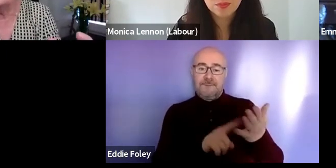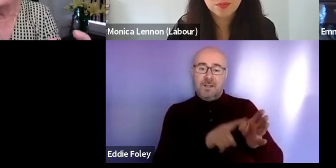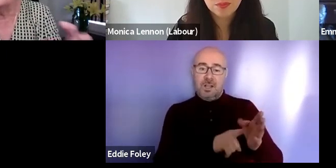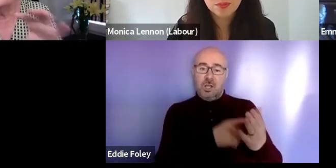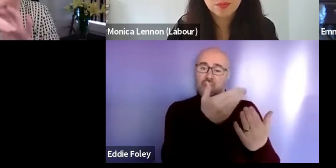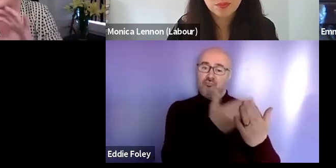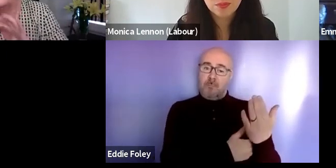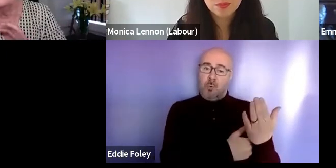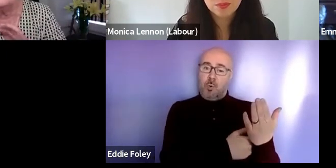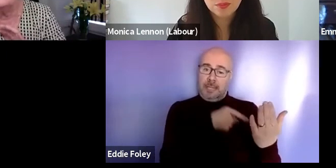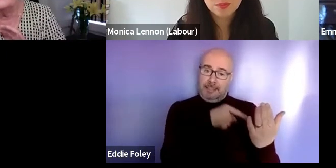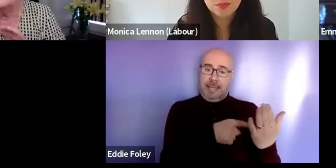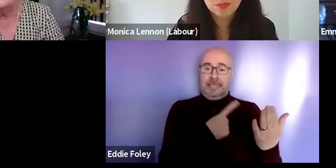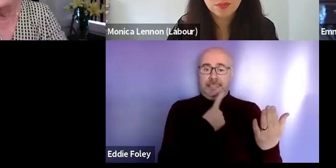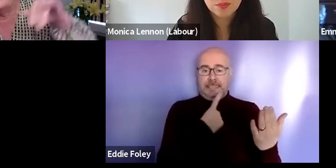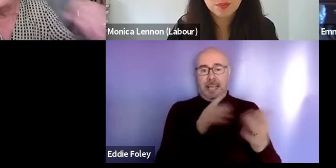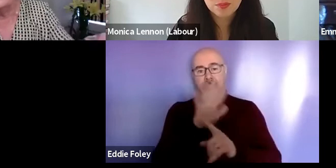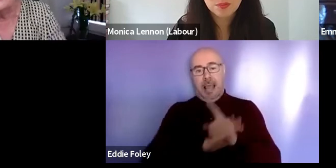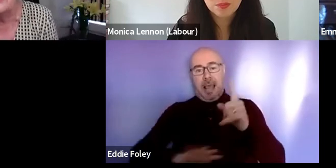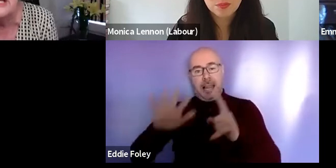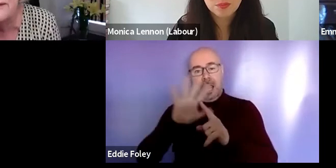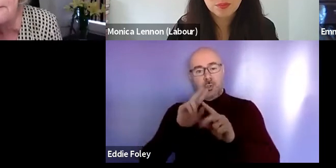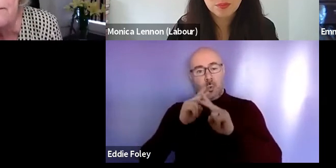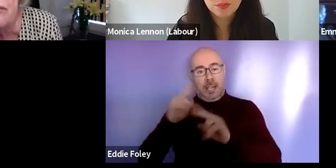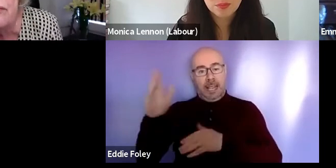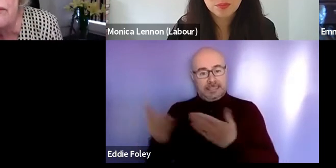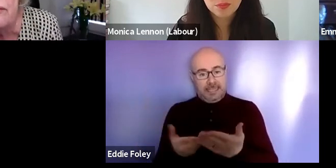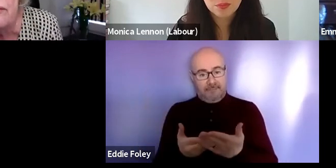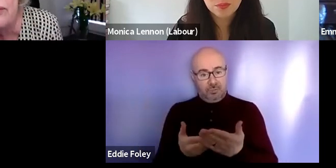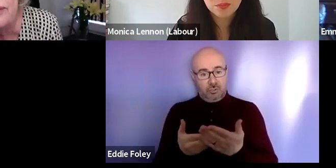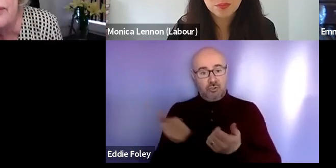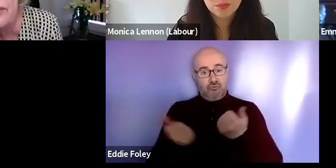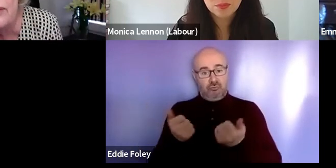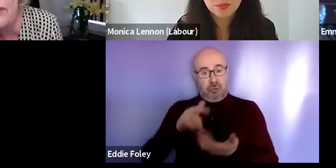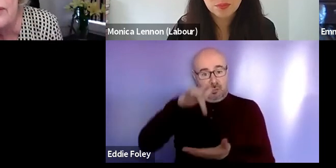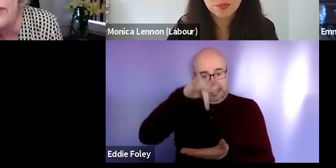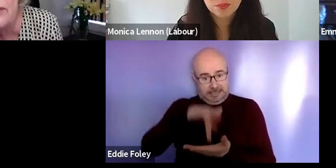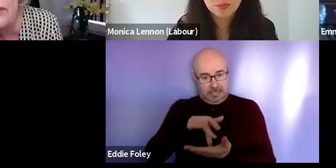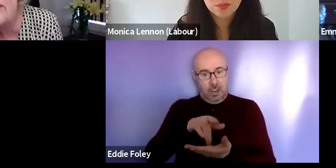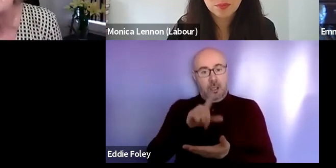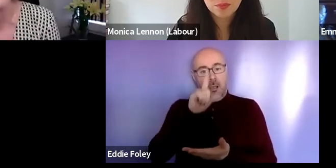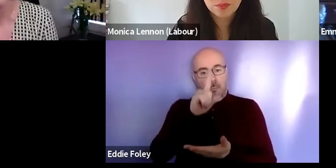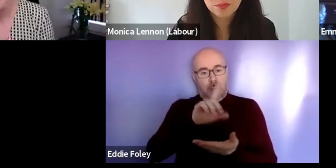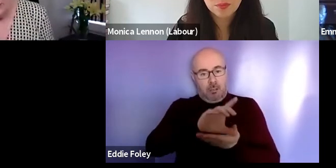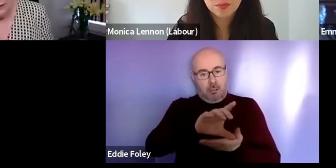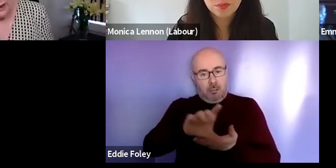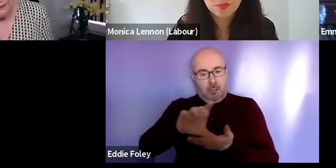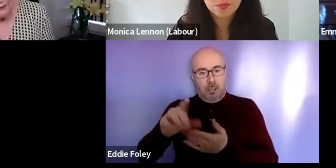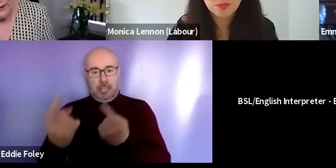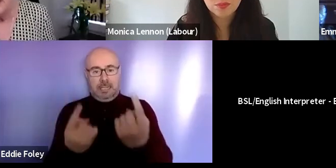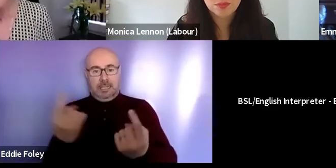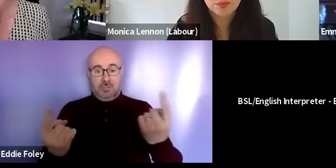care service determined centrally, delivered locally? Yeah, I think that's I won't say any more, we're running out of time. Great